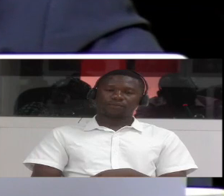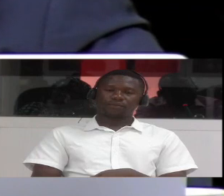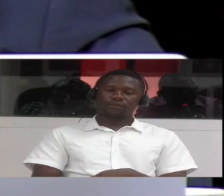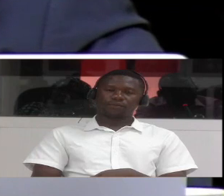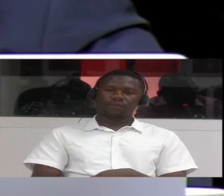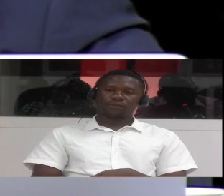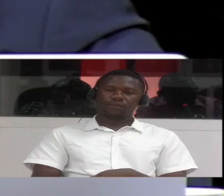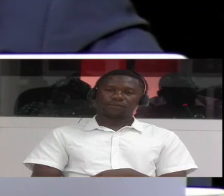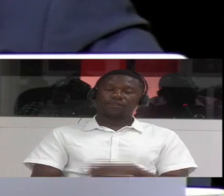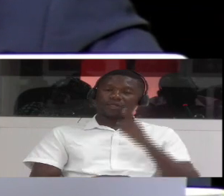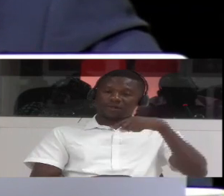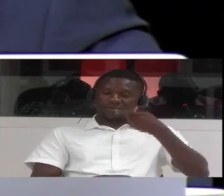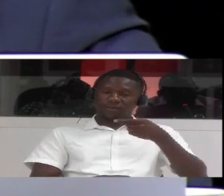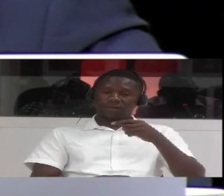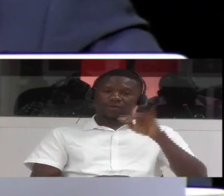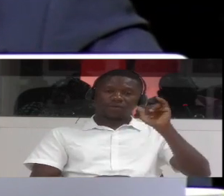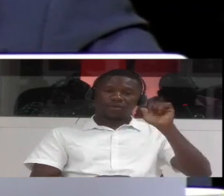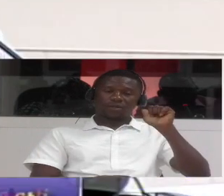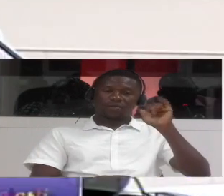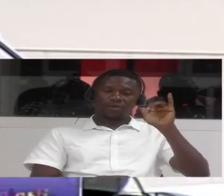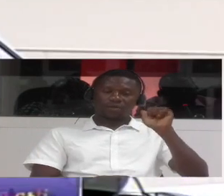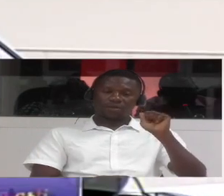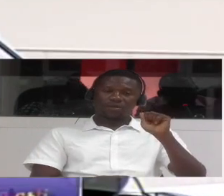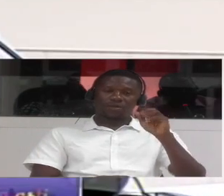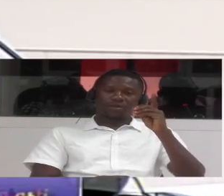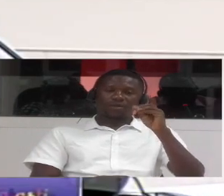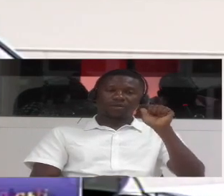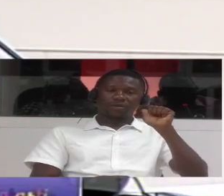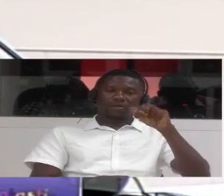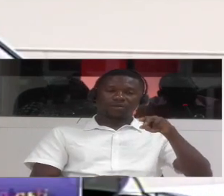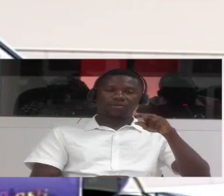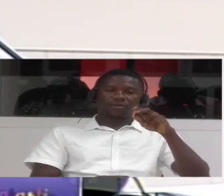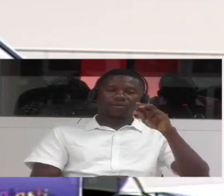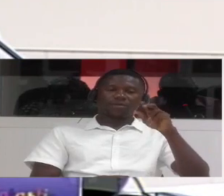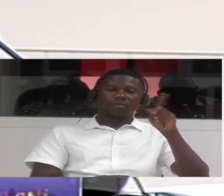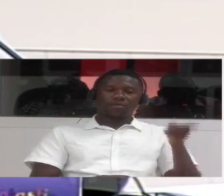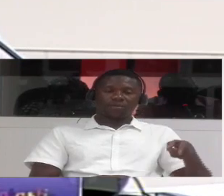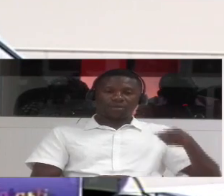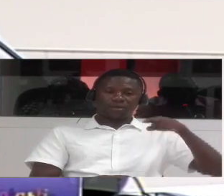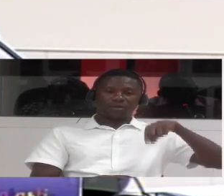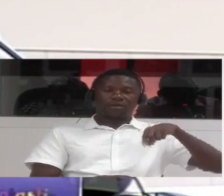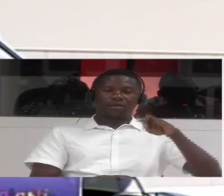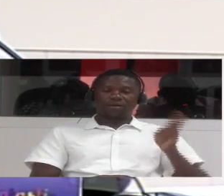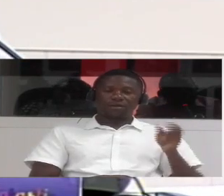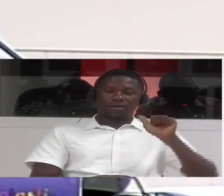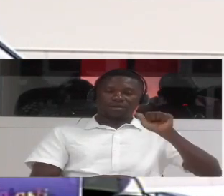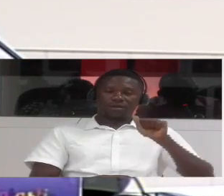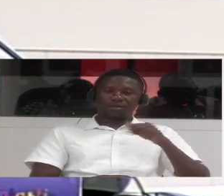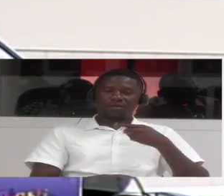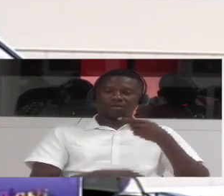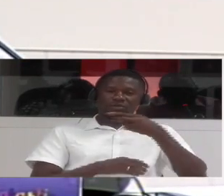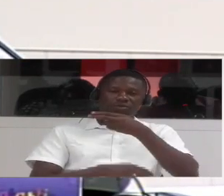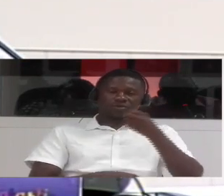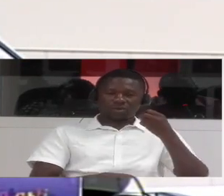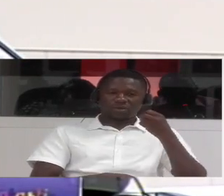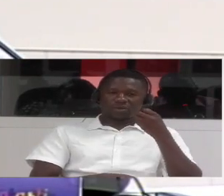then Yaya Damfa? Yes. And 2007? Yeah. And so